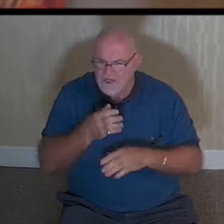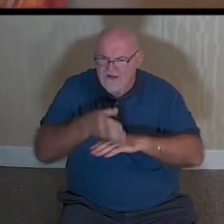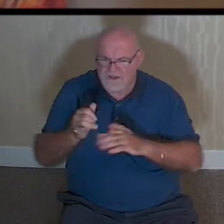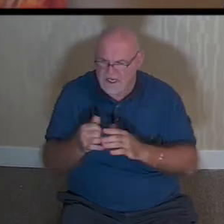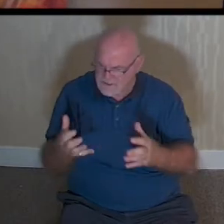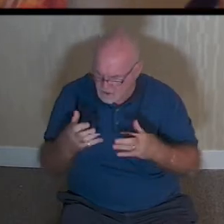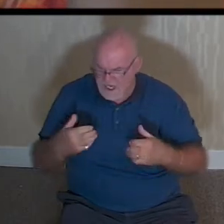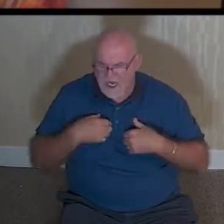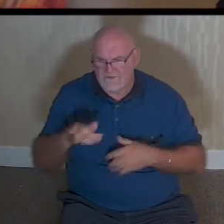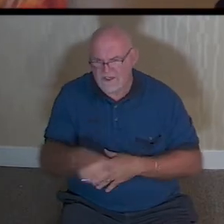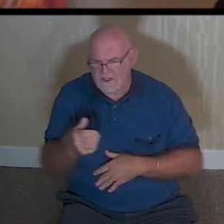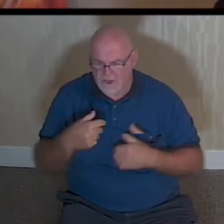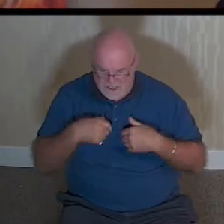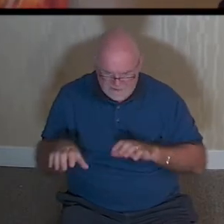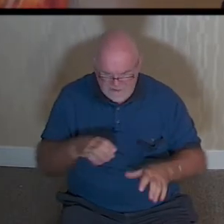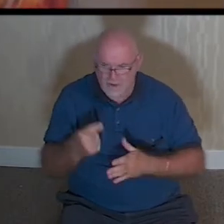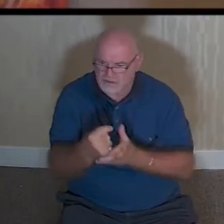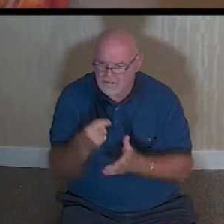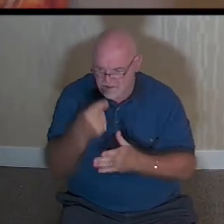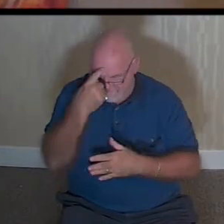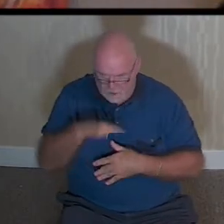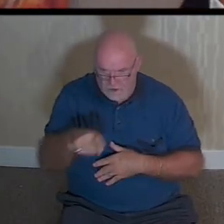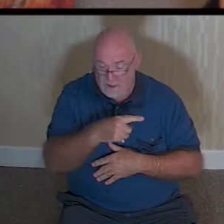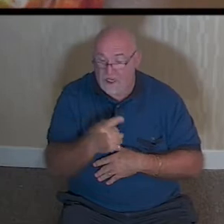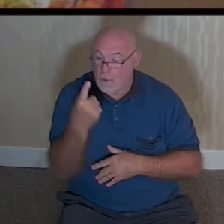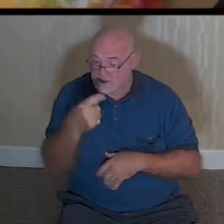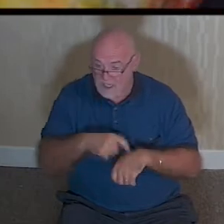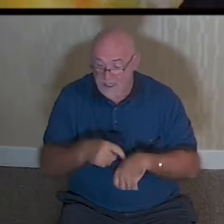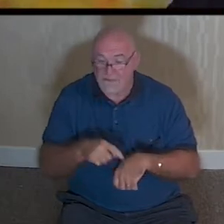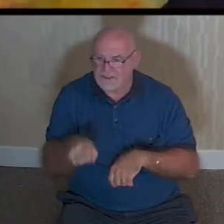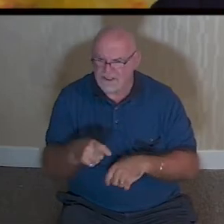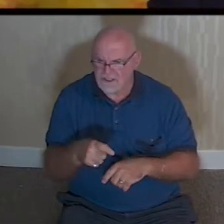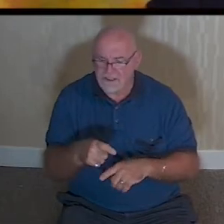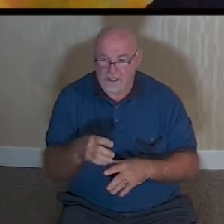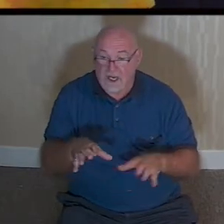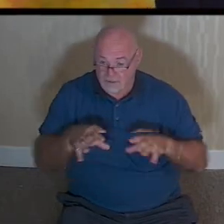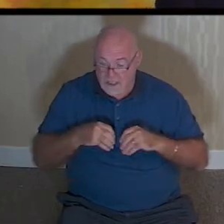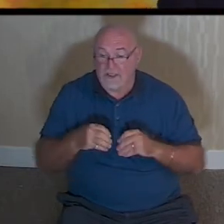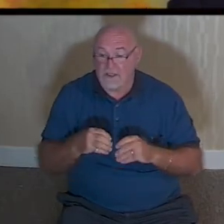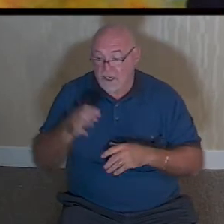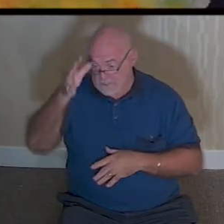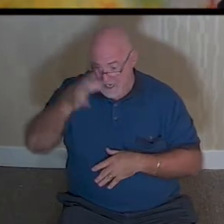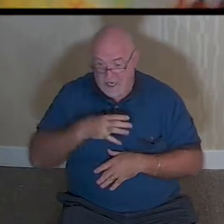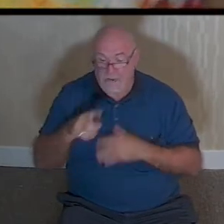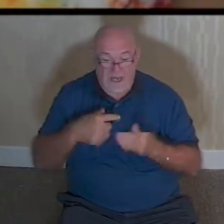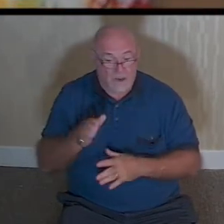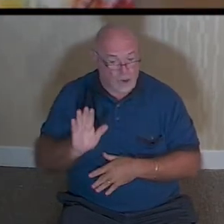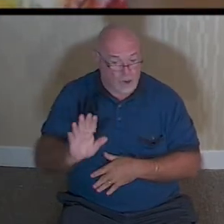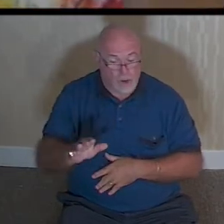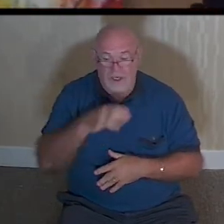I did treatments for her. At one point, she attracted a gentleman about her age. He